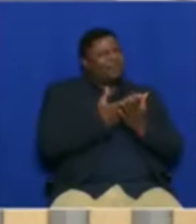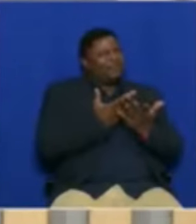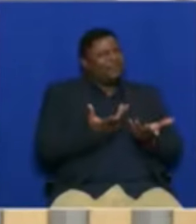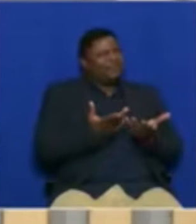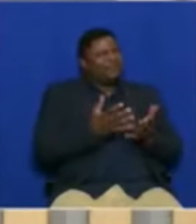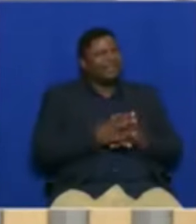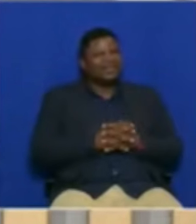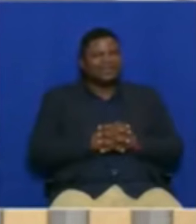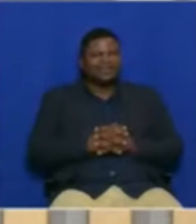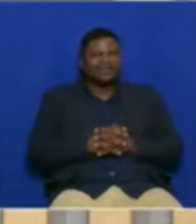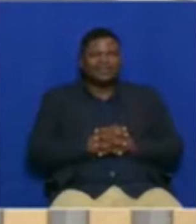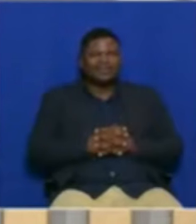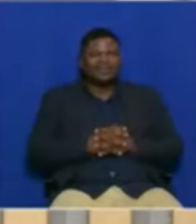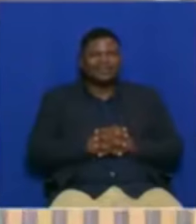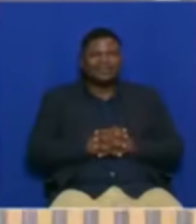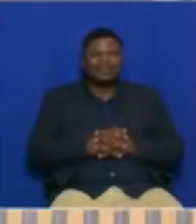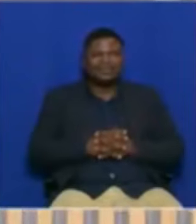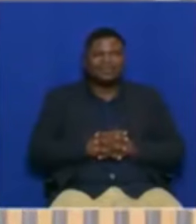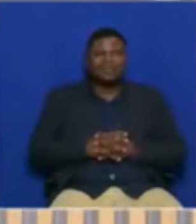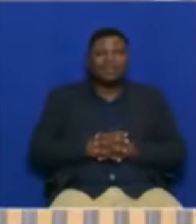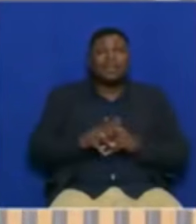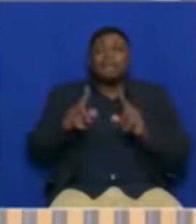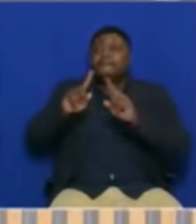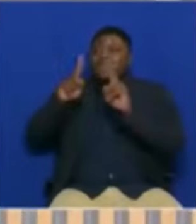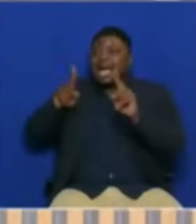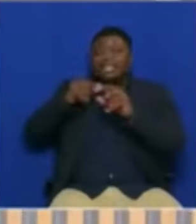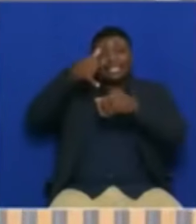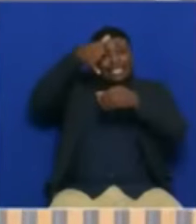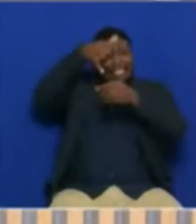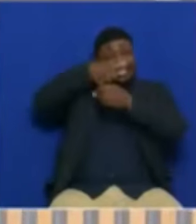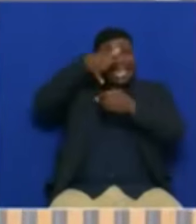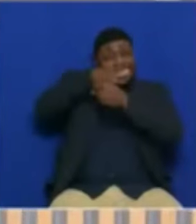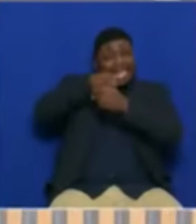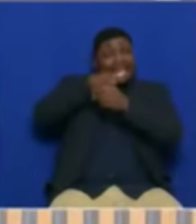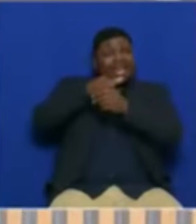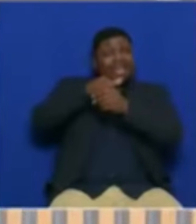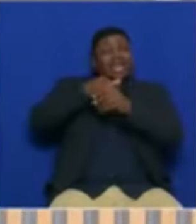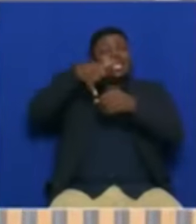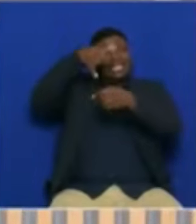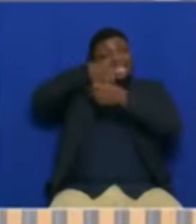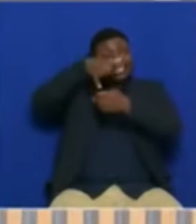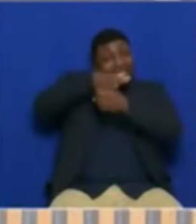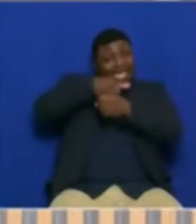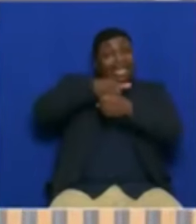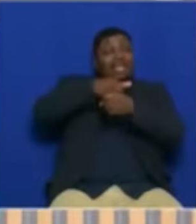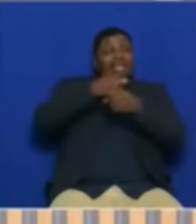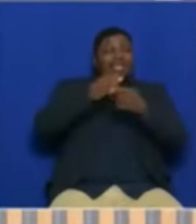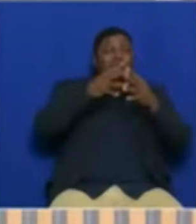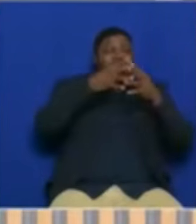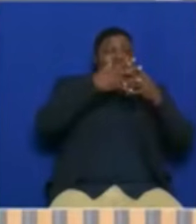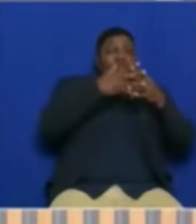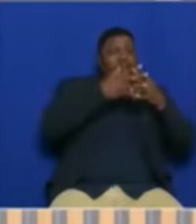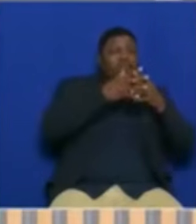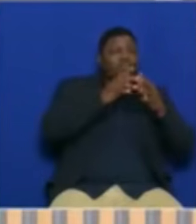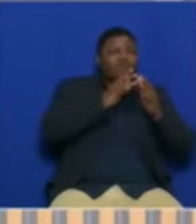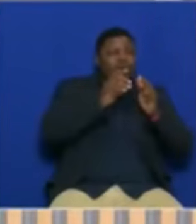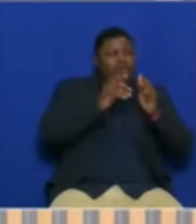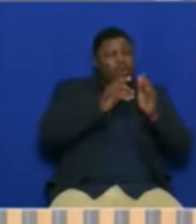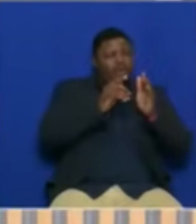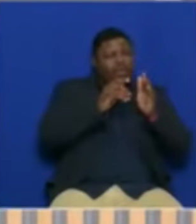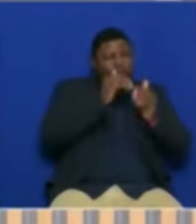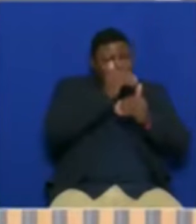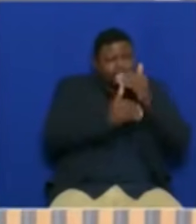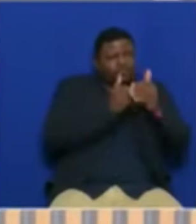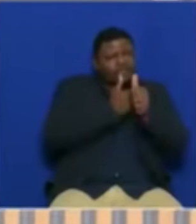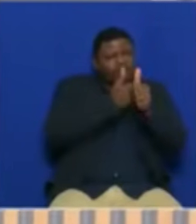internal irregularity? Because if the chairperson of the panel says, go through the e-vetting system, these